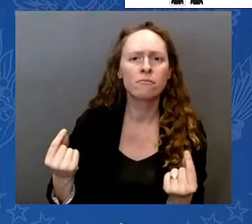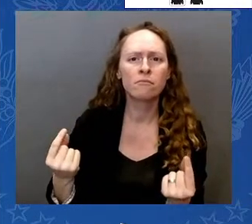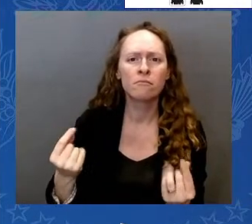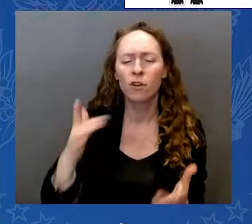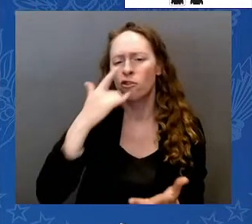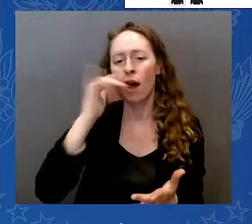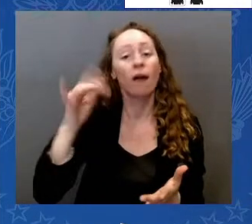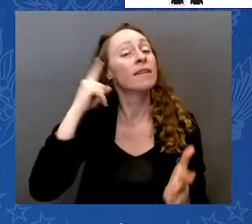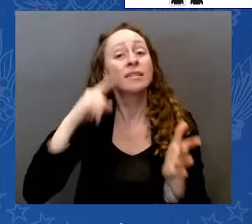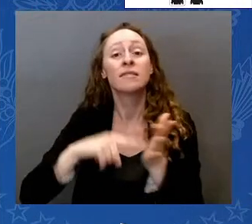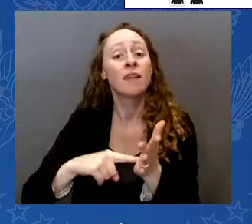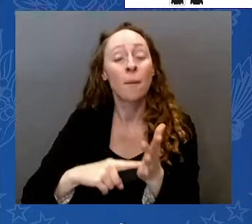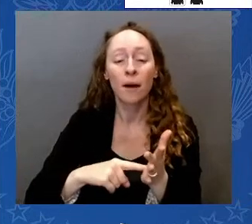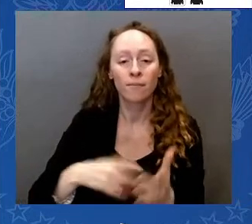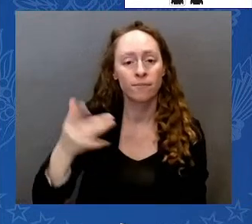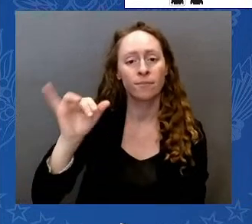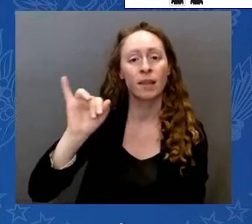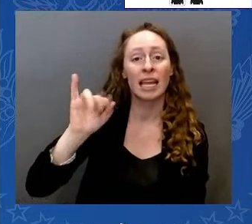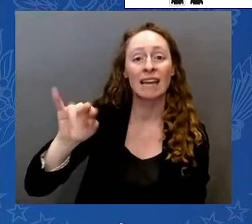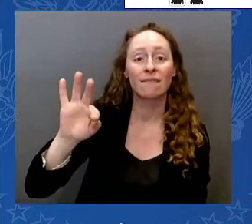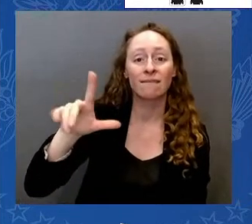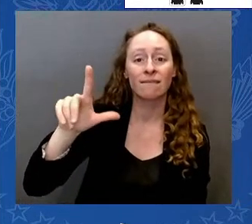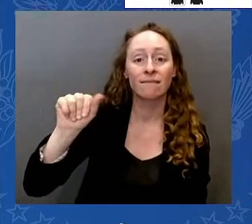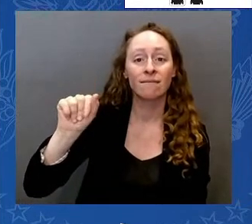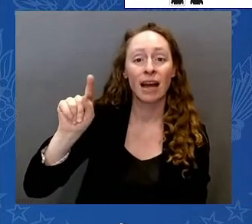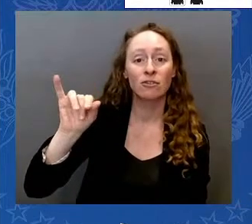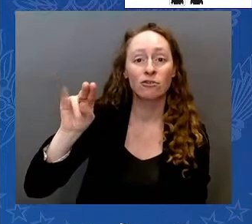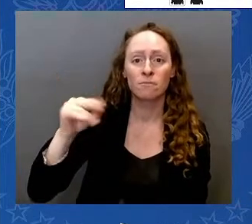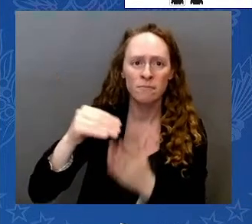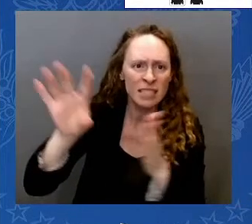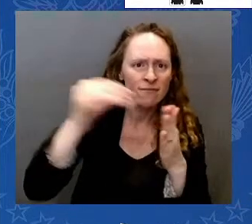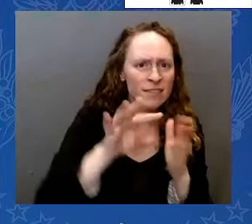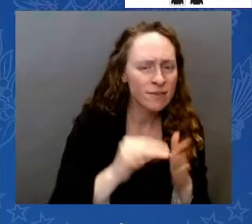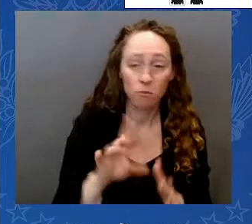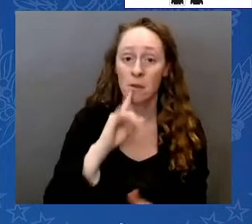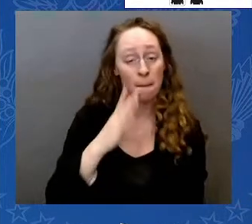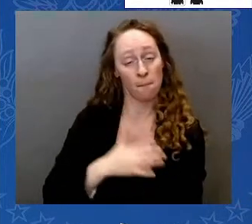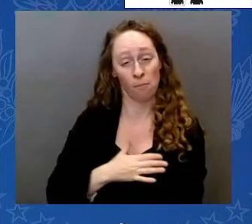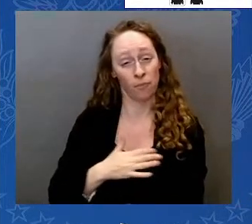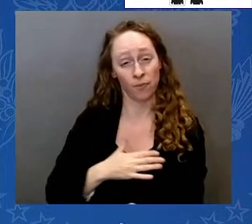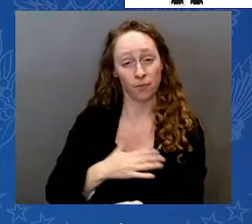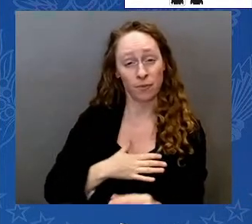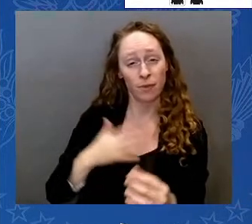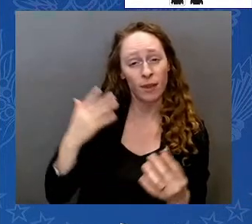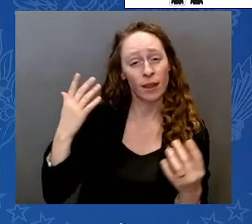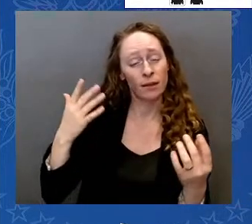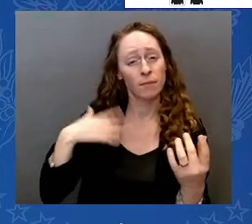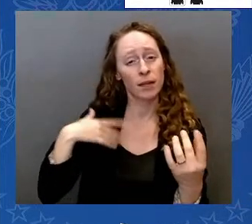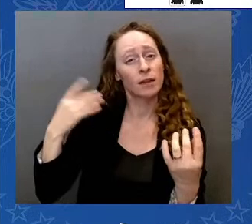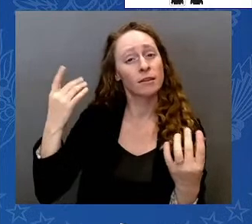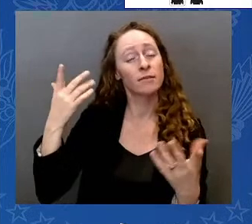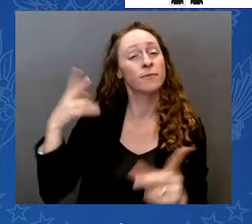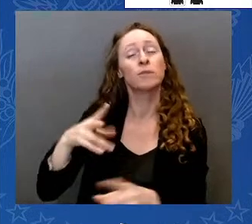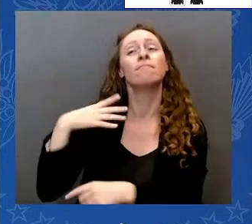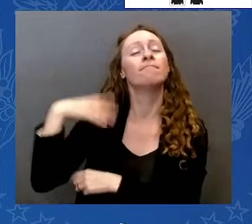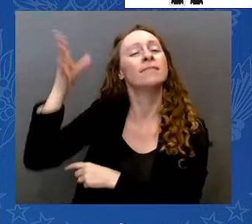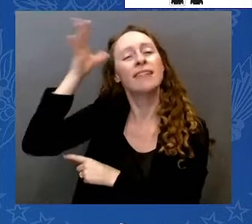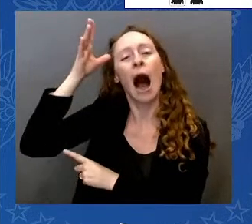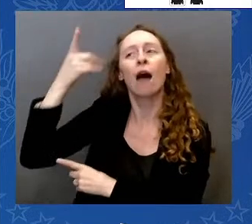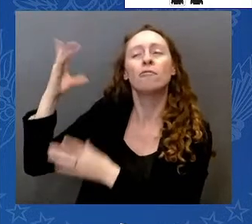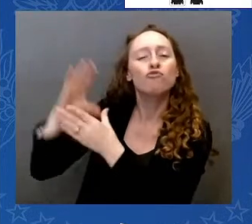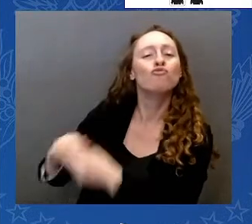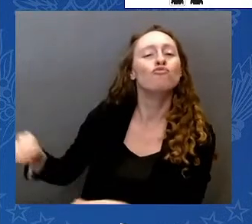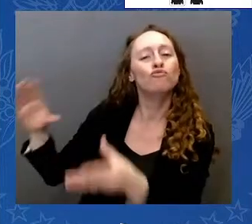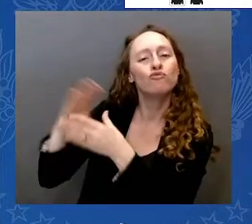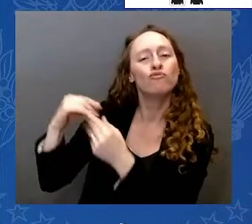about it. I think about it the way my dad used to talk about it. My dad was a well-read guy. His greatest regret, he never went to college,